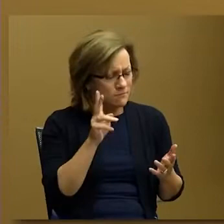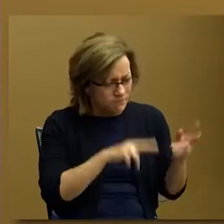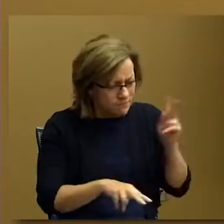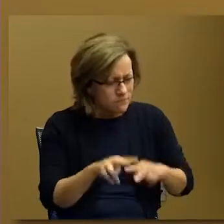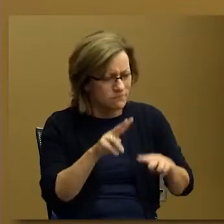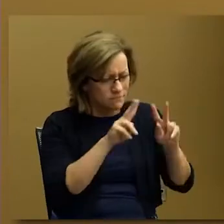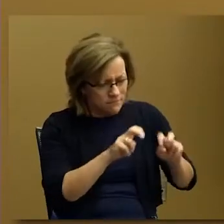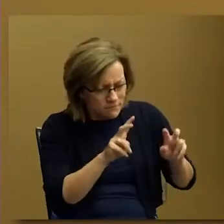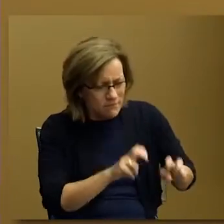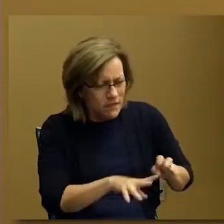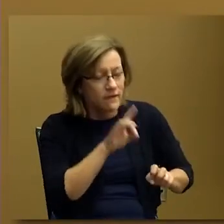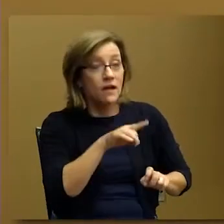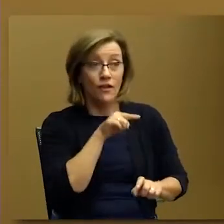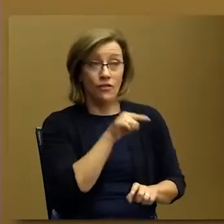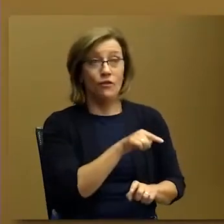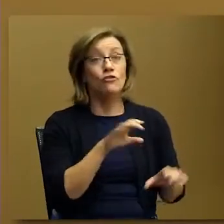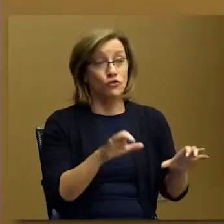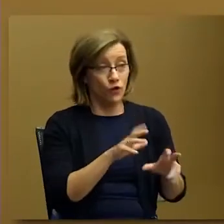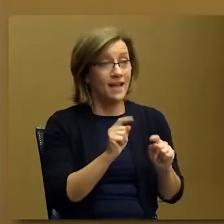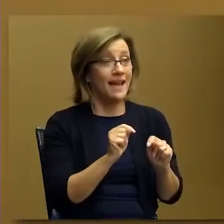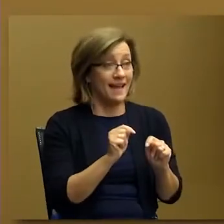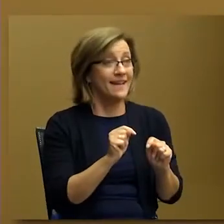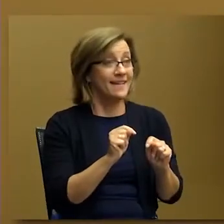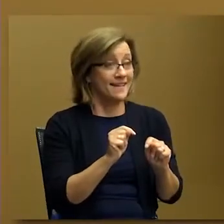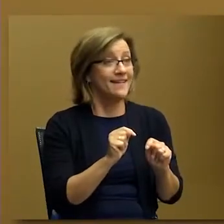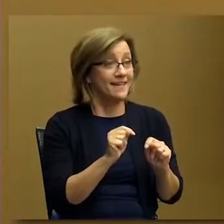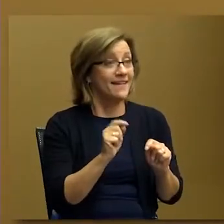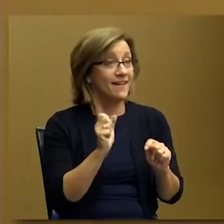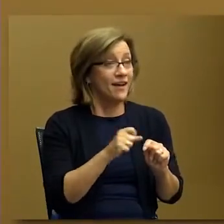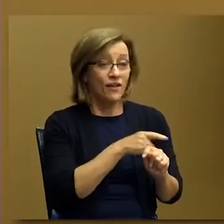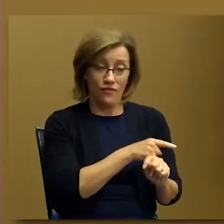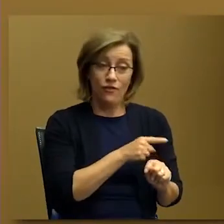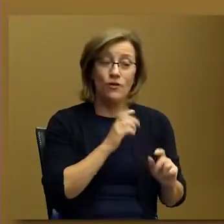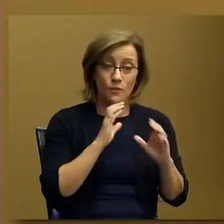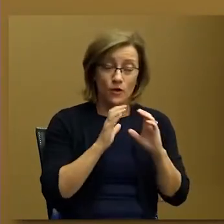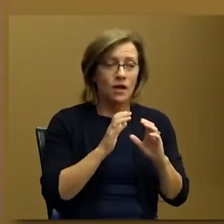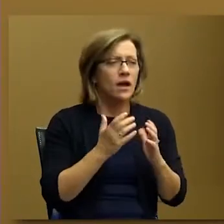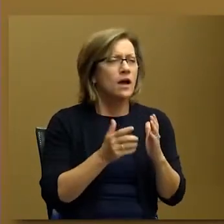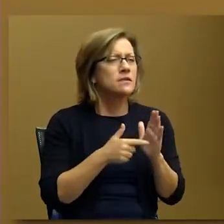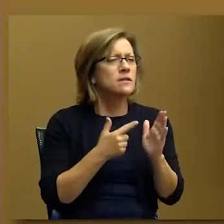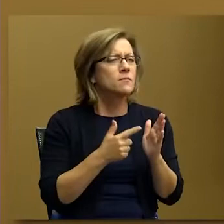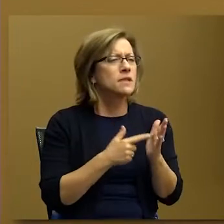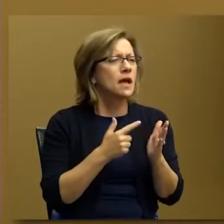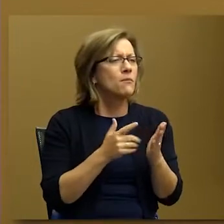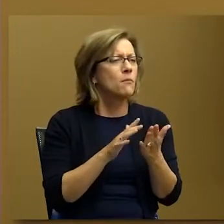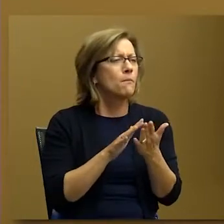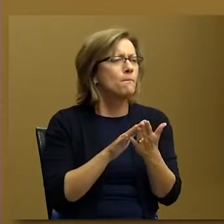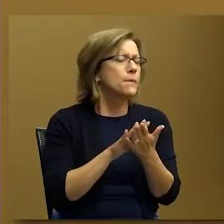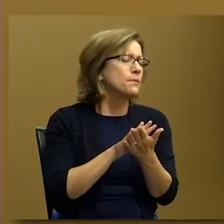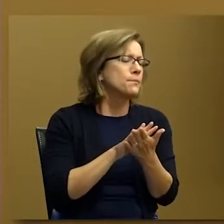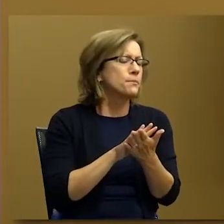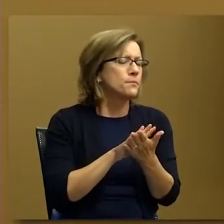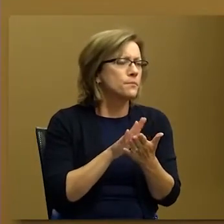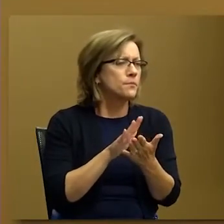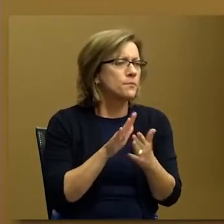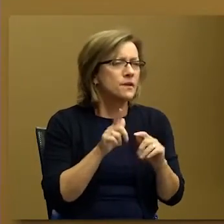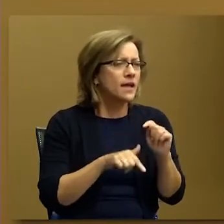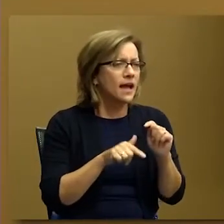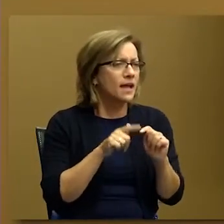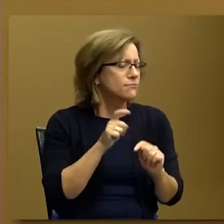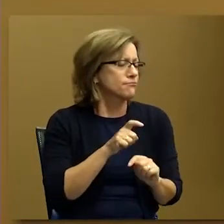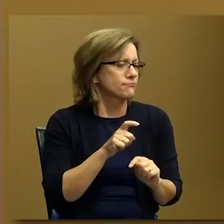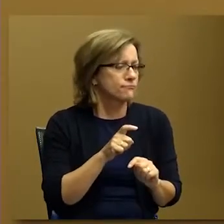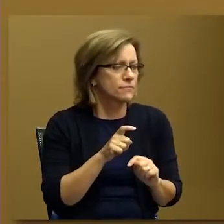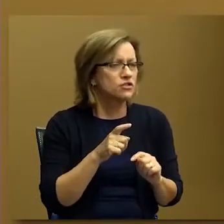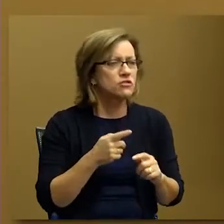communication. They're doing it. Sometimes it's so very small. Sometimes it's just a